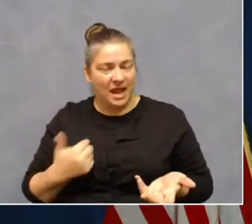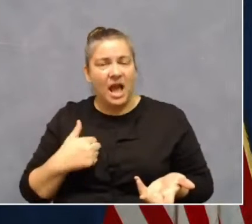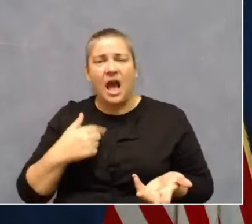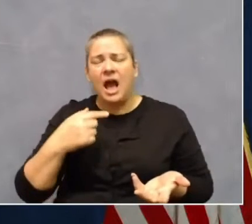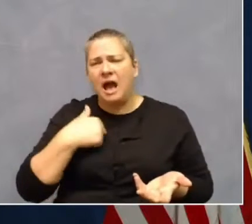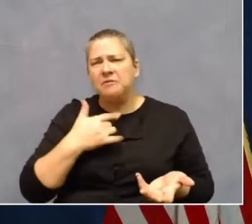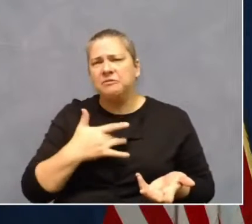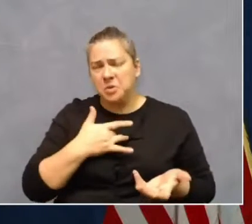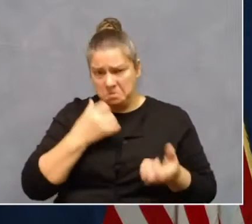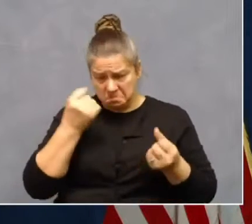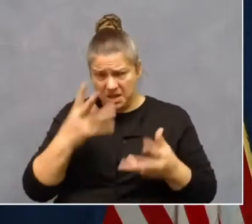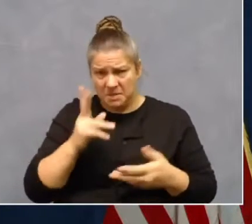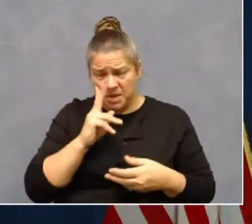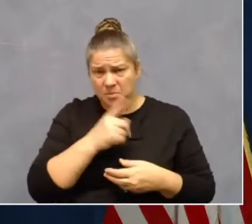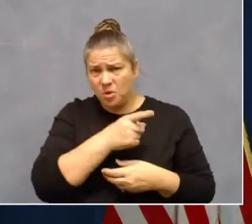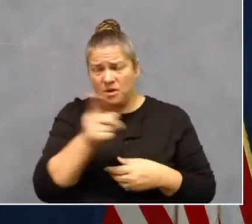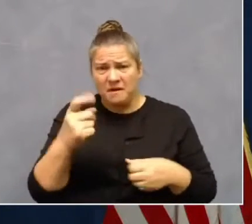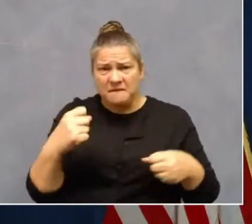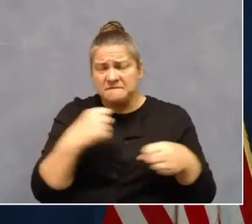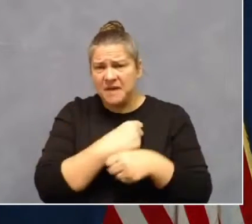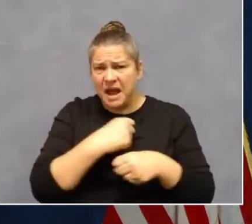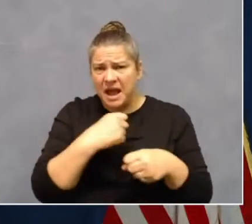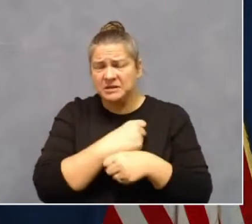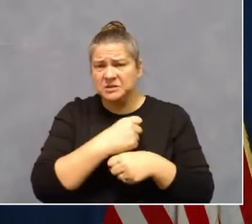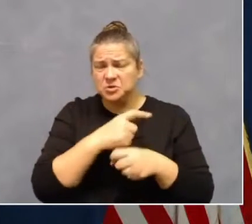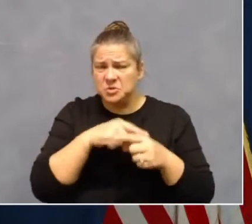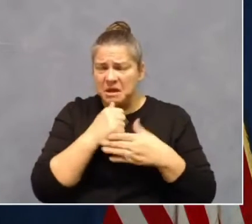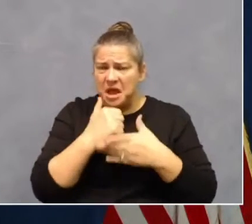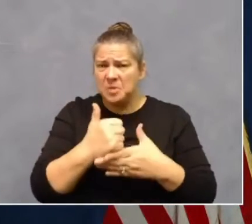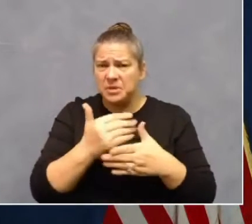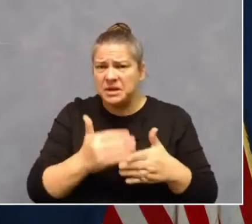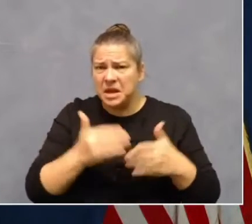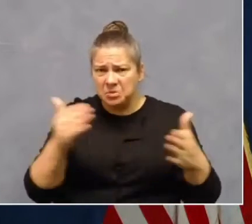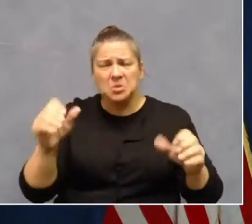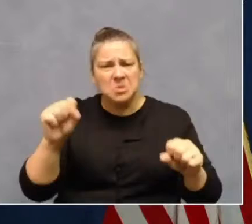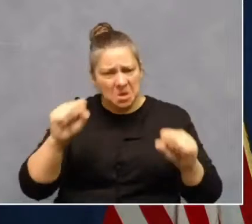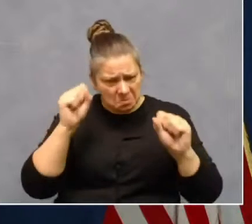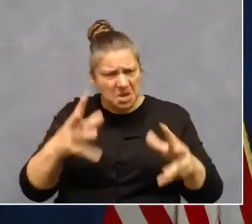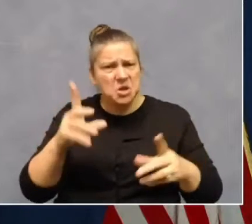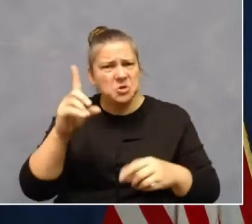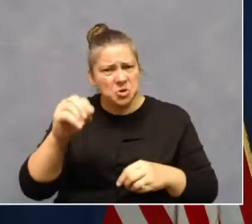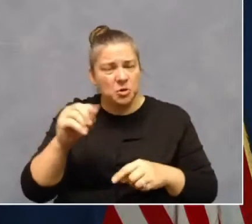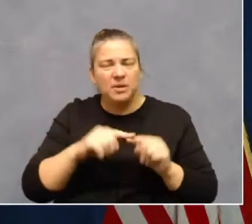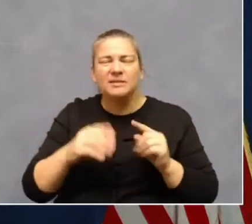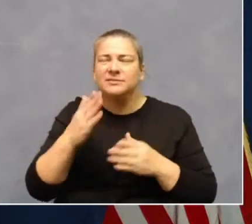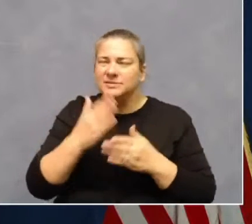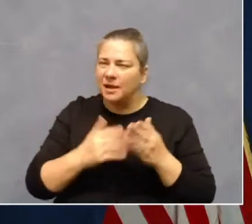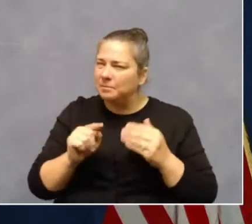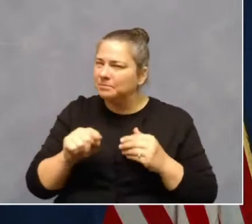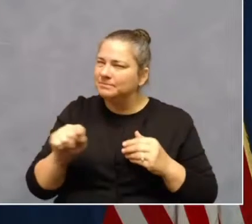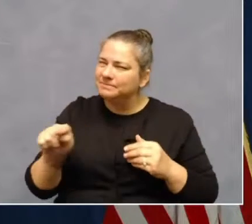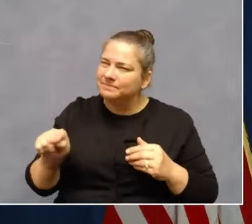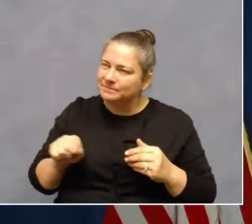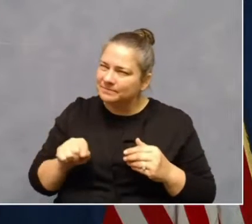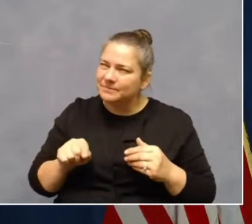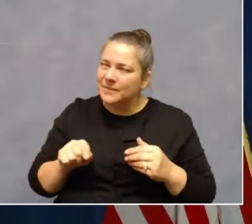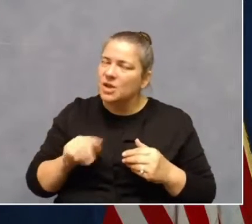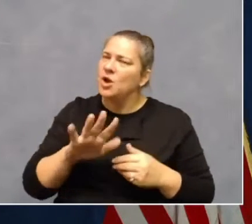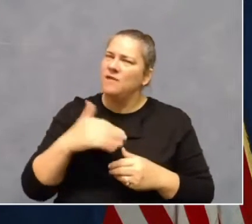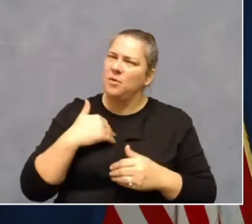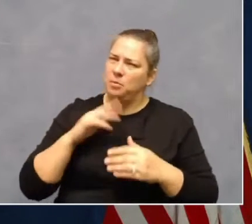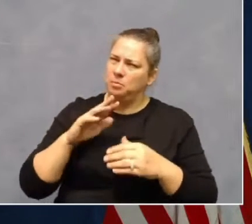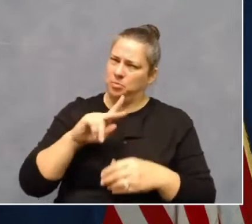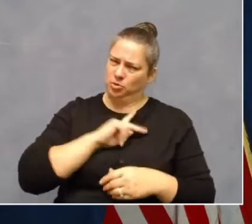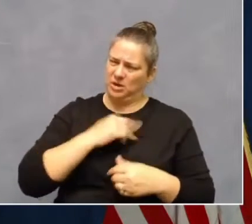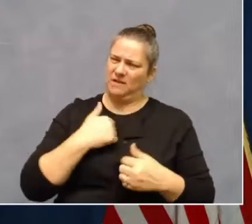fighting for the health of their neighbor than against, but this is personal responsibility. And